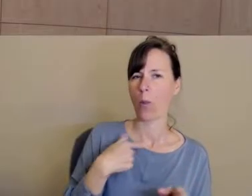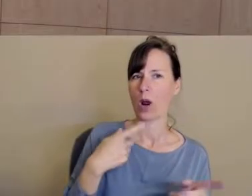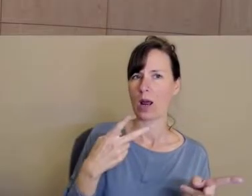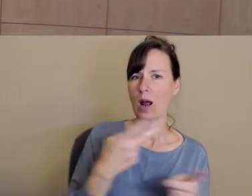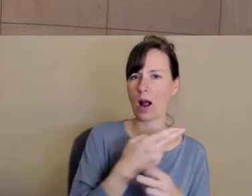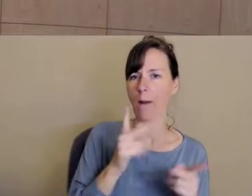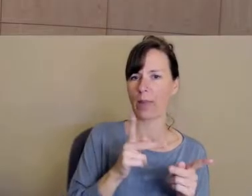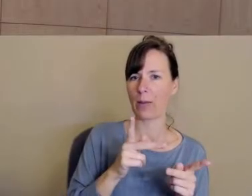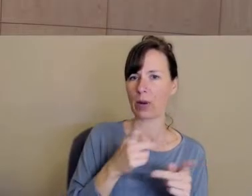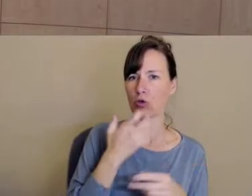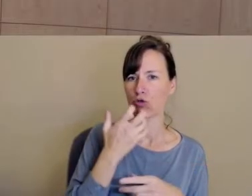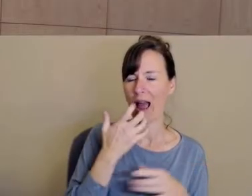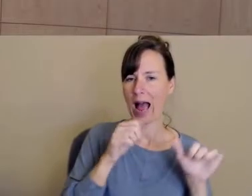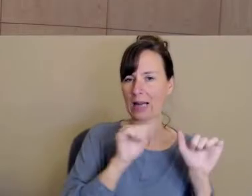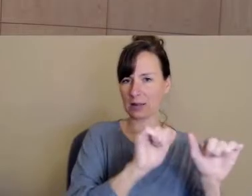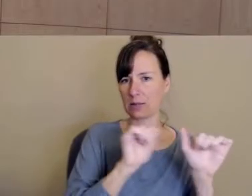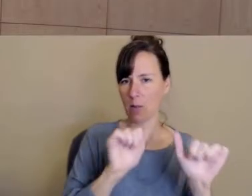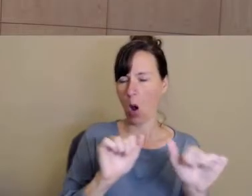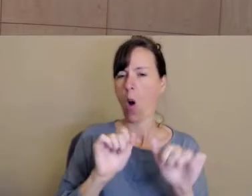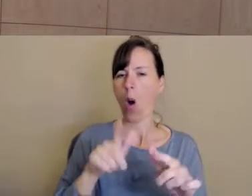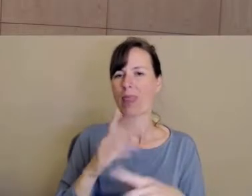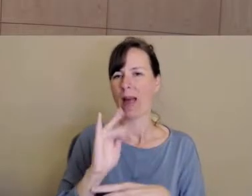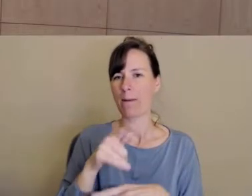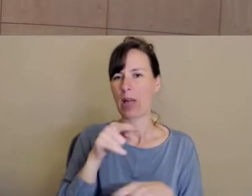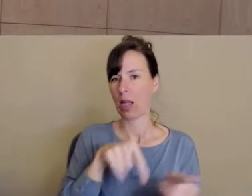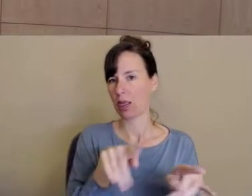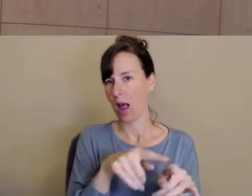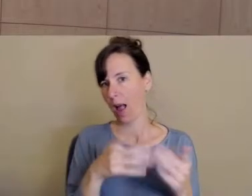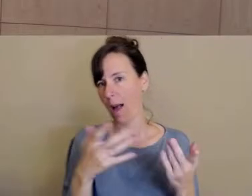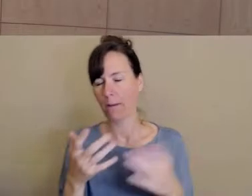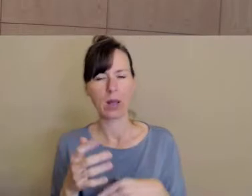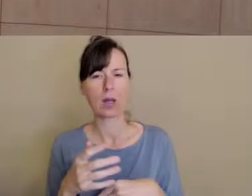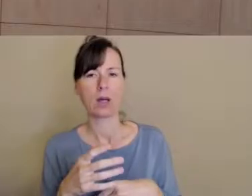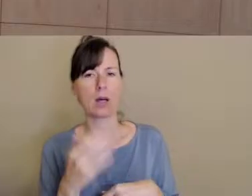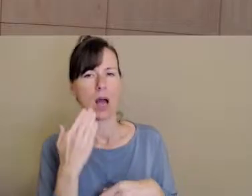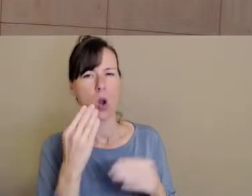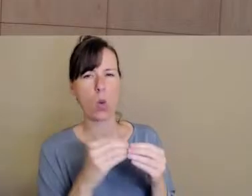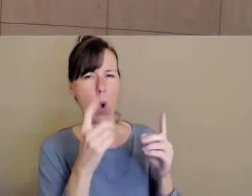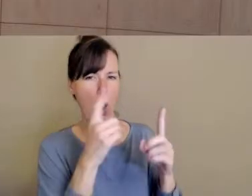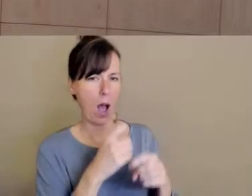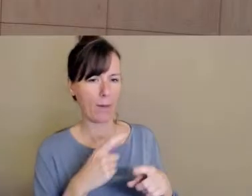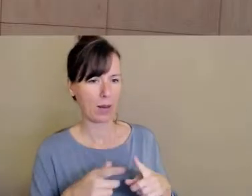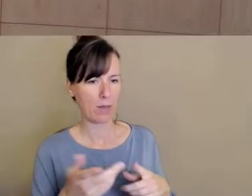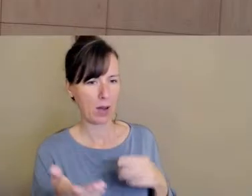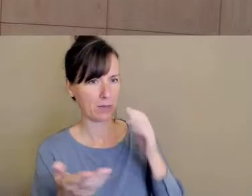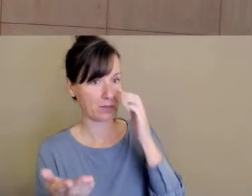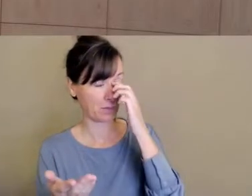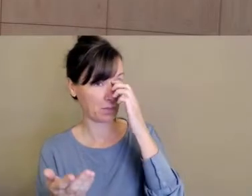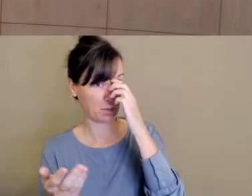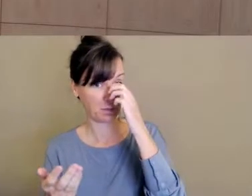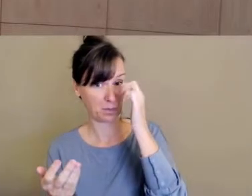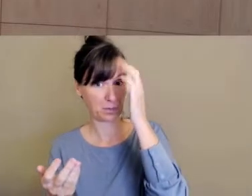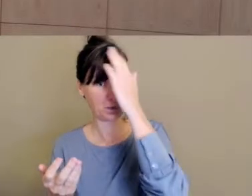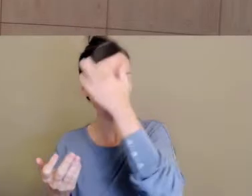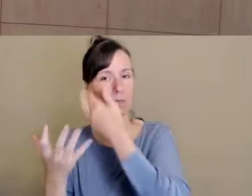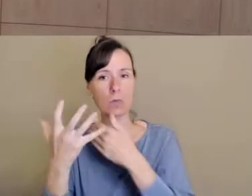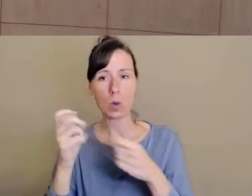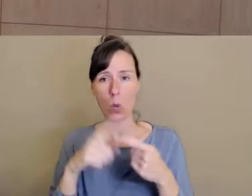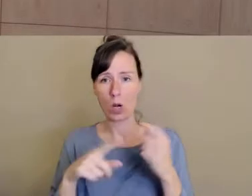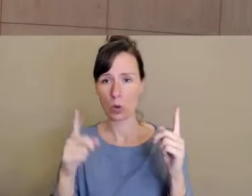but do you want to take that back, or do you want to comment? Yeah, I'm going to take it back. I will